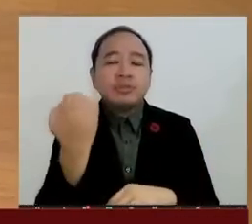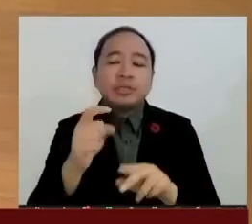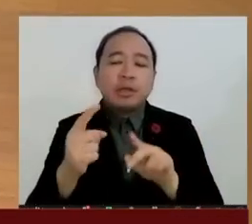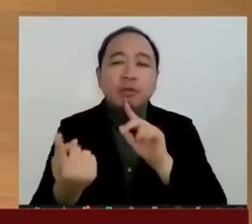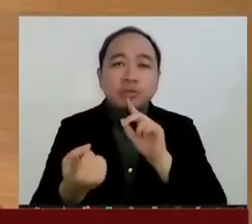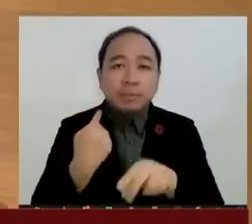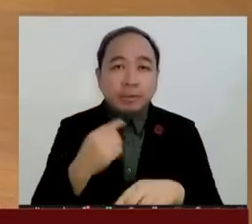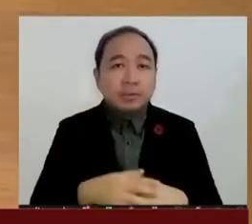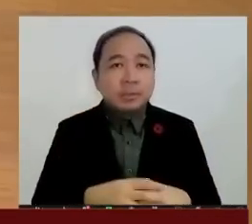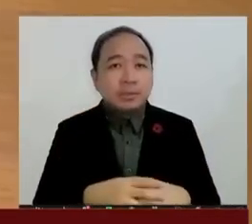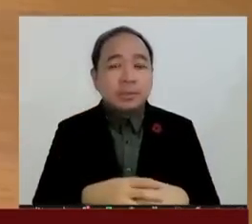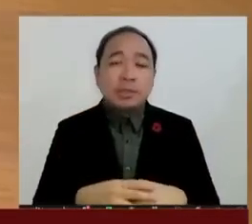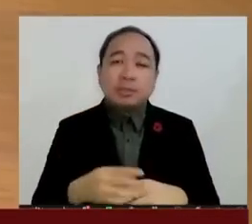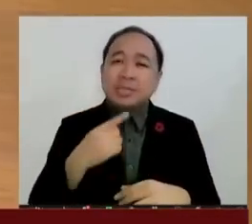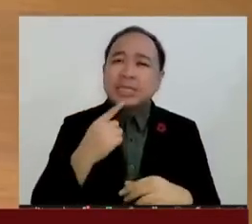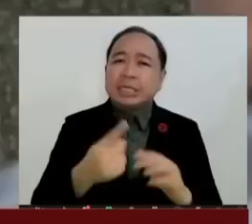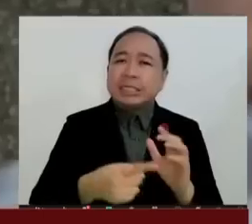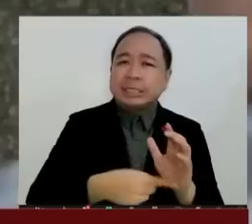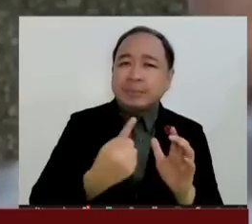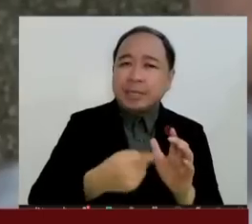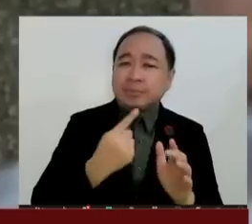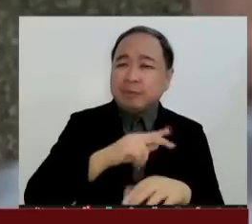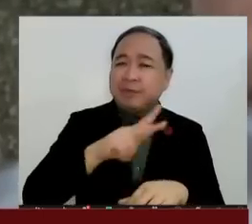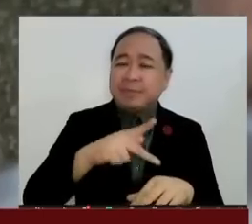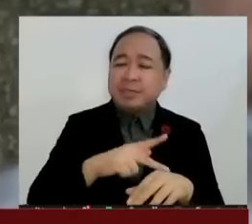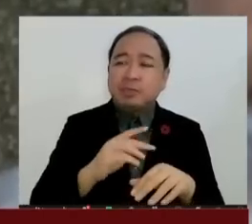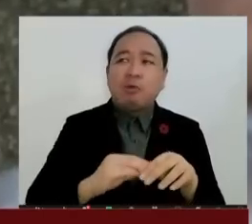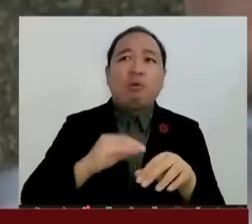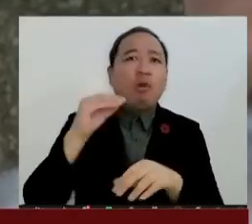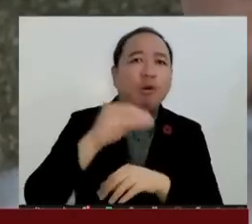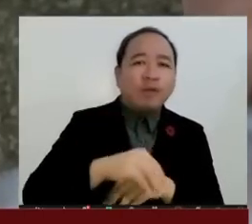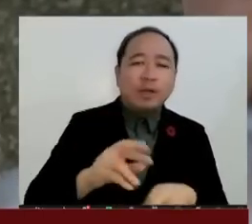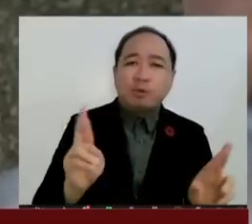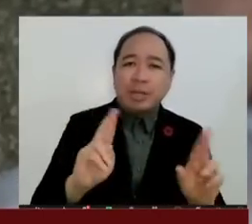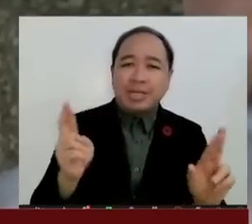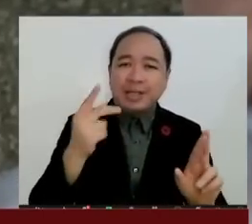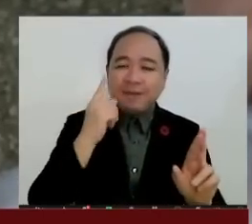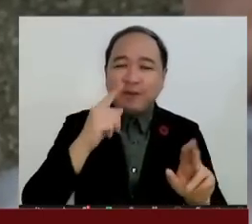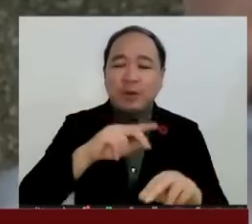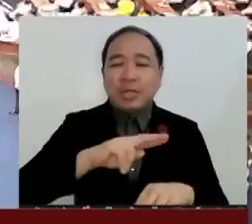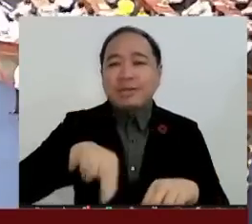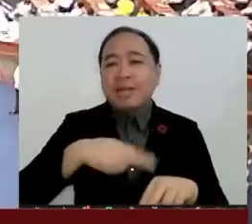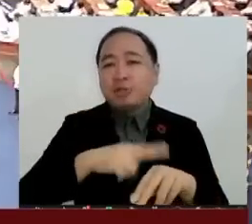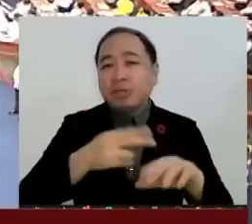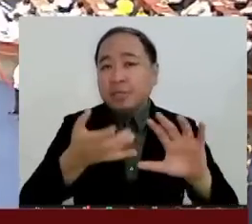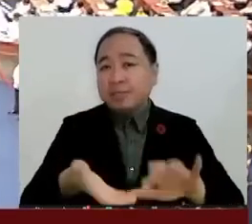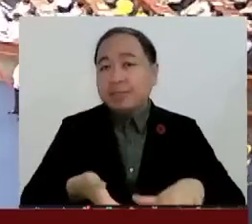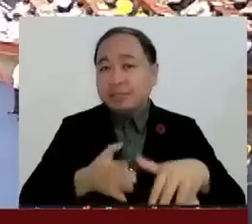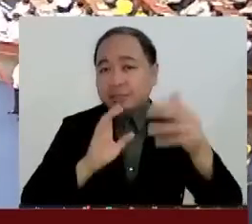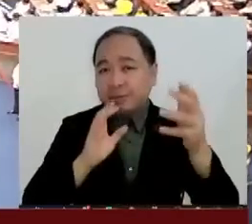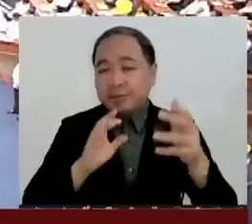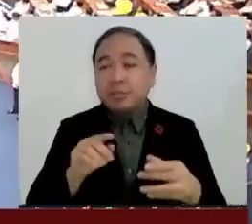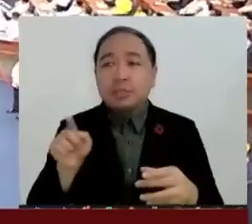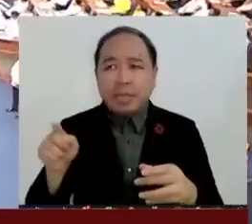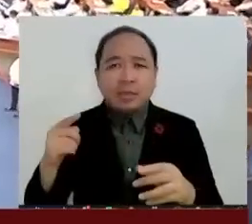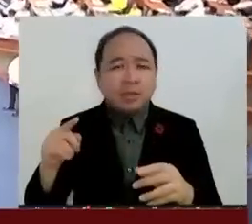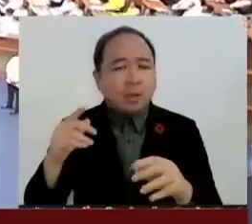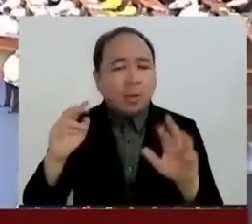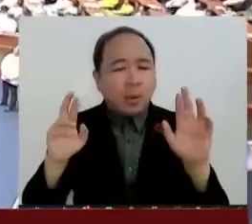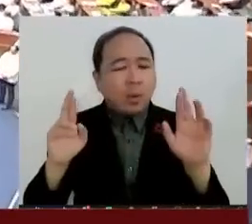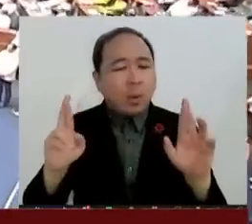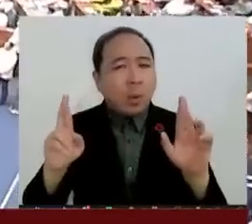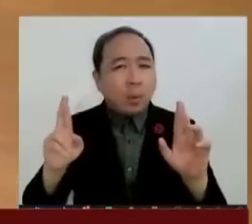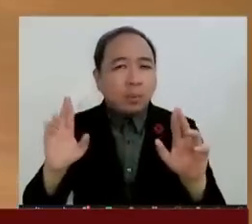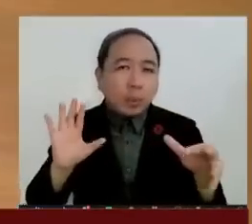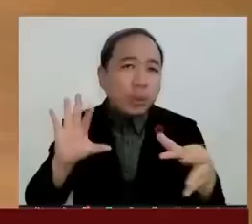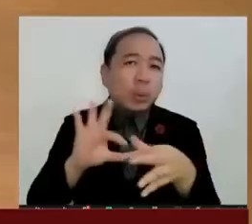that sometimes we are over-prepared for such natural disasters. Well, to continue that, we are reorganizing